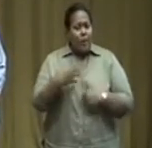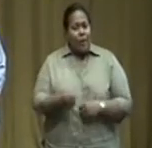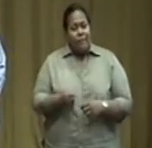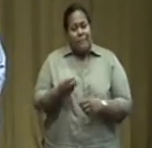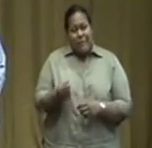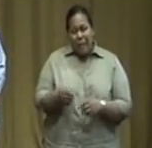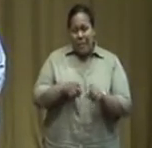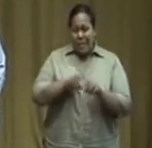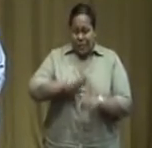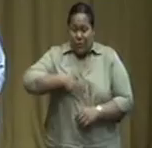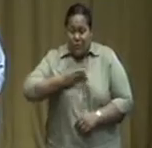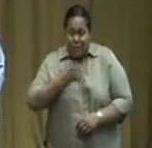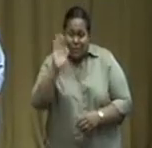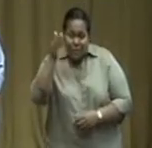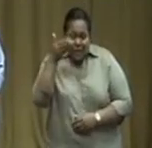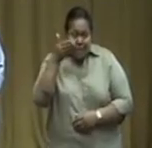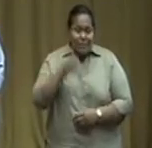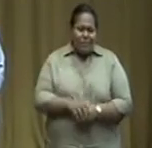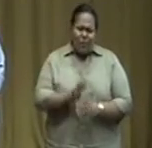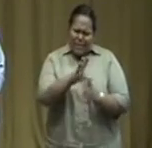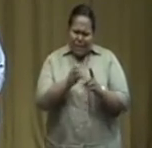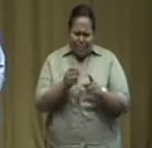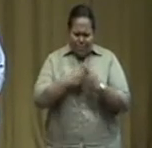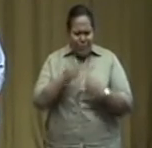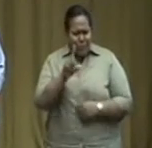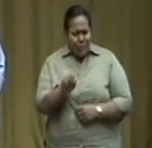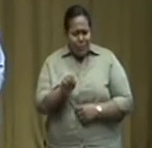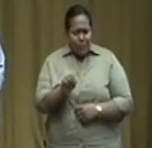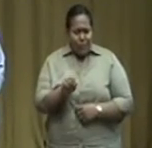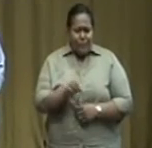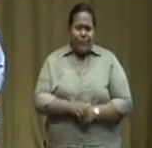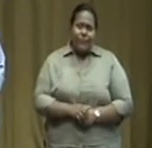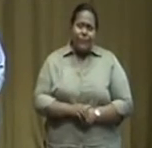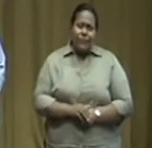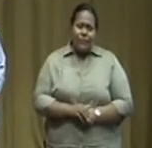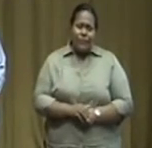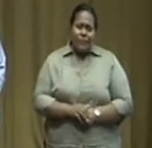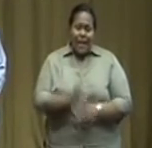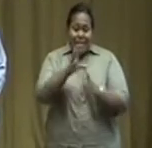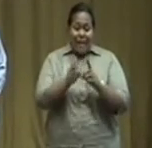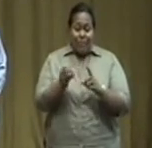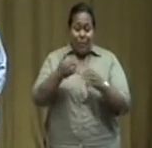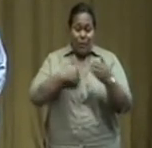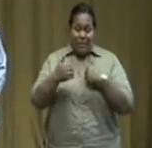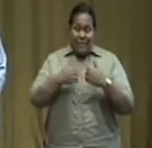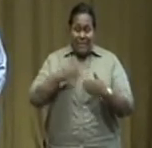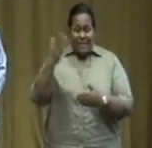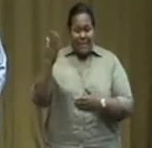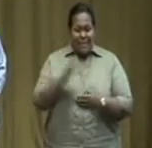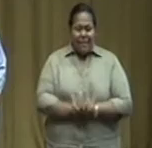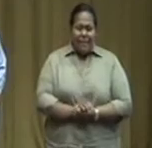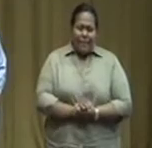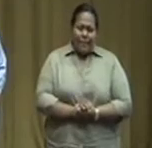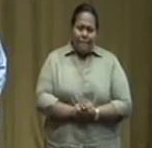interesting results running some prototypes. One of the courses we ran was a course we ran with the University of Canterbury a number of years ago. It was a postgraduate